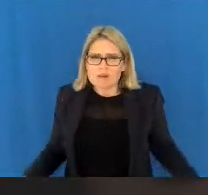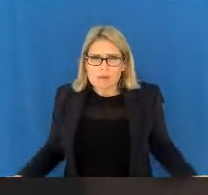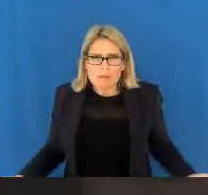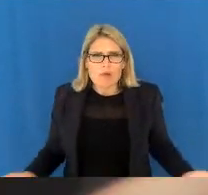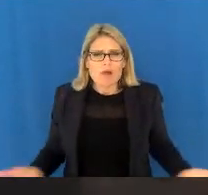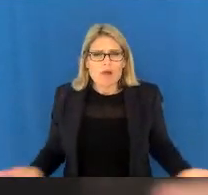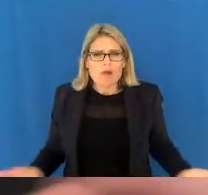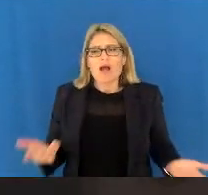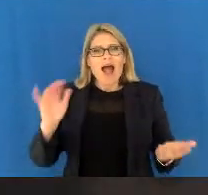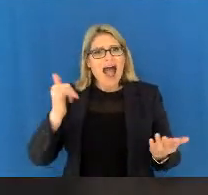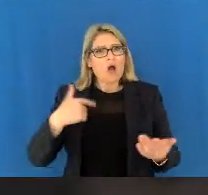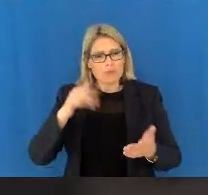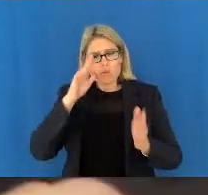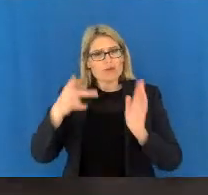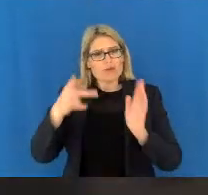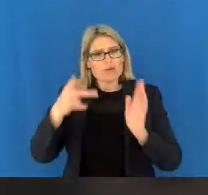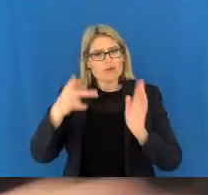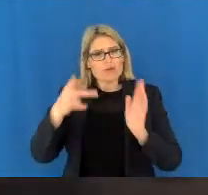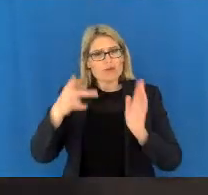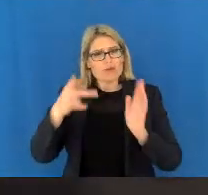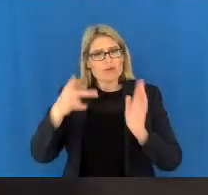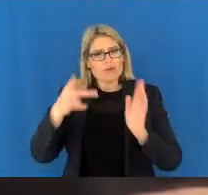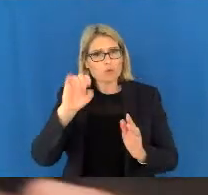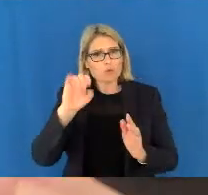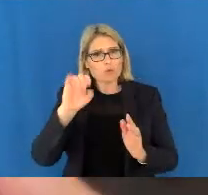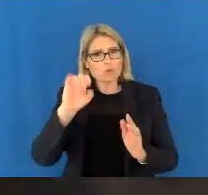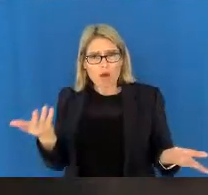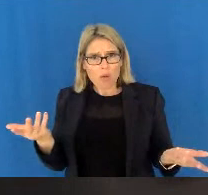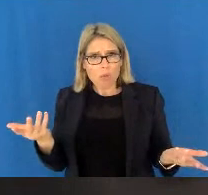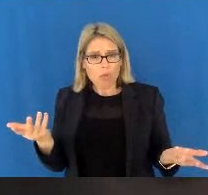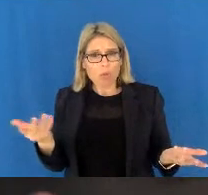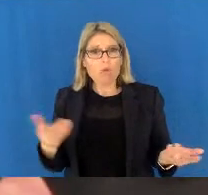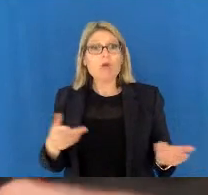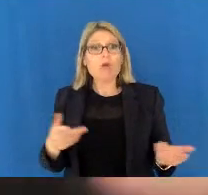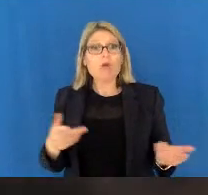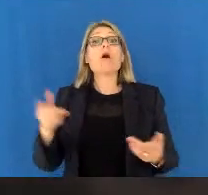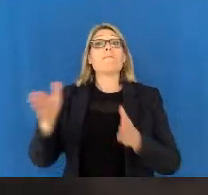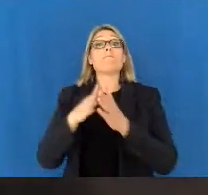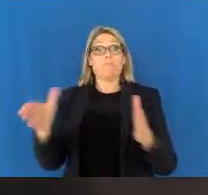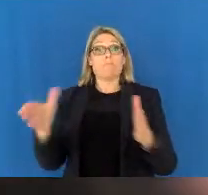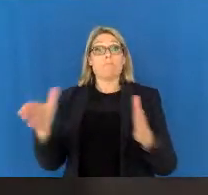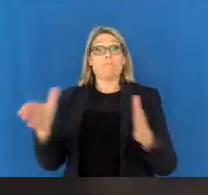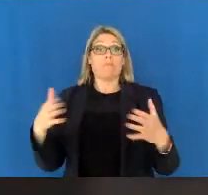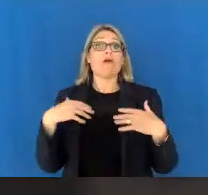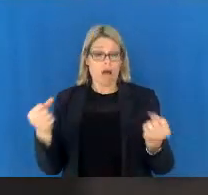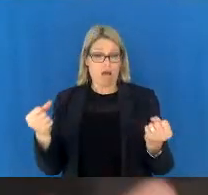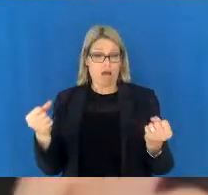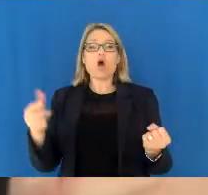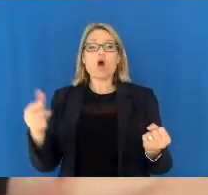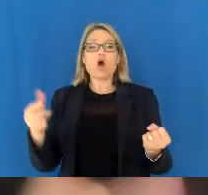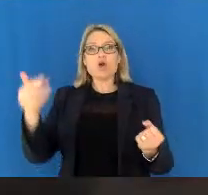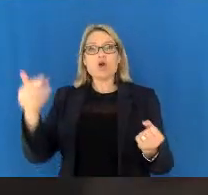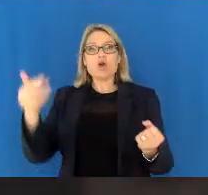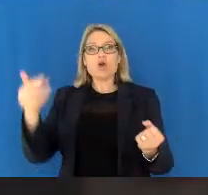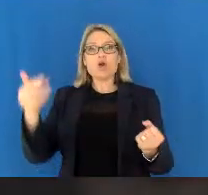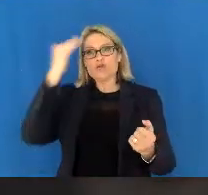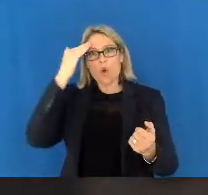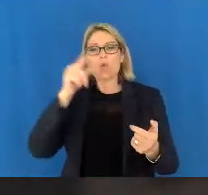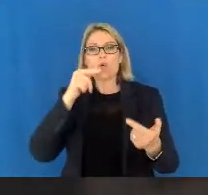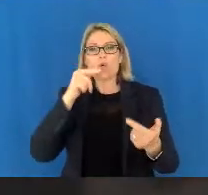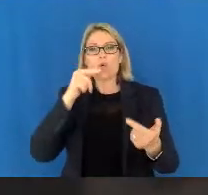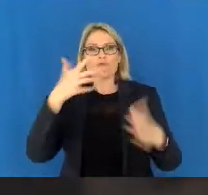get my second dose? Well, public health knows who received their first doses. They